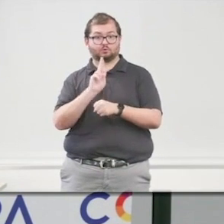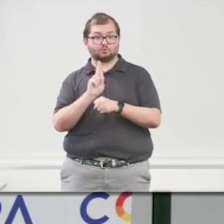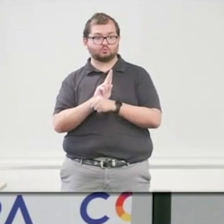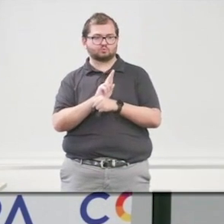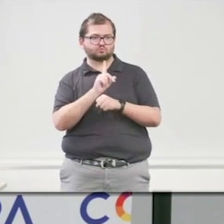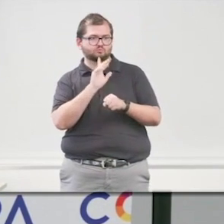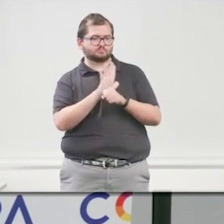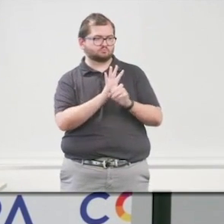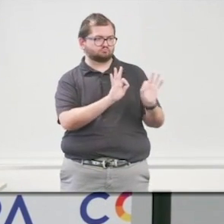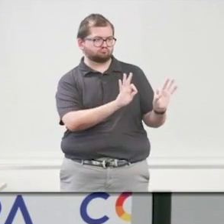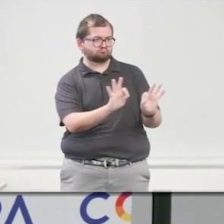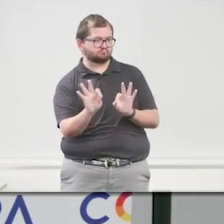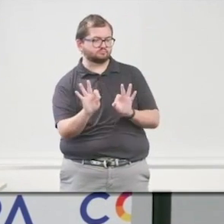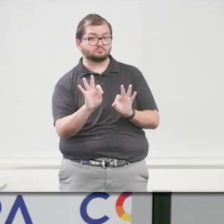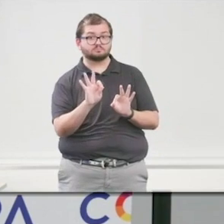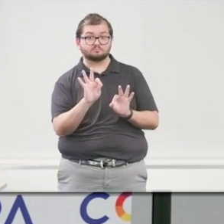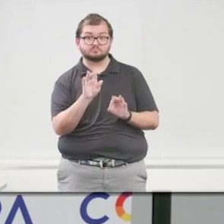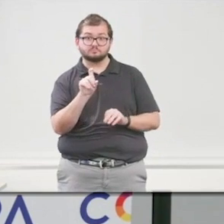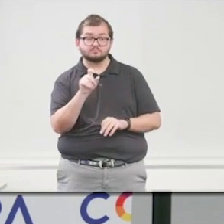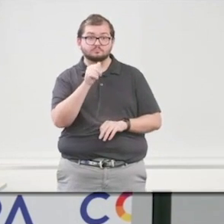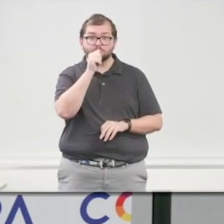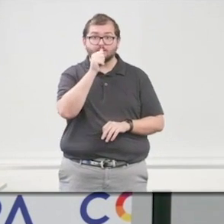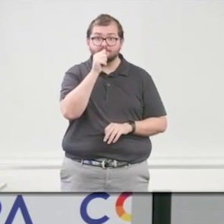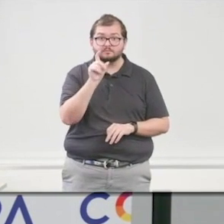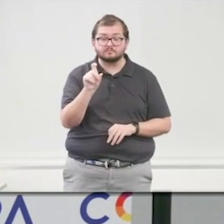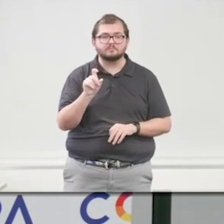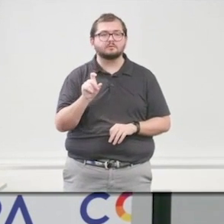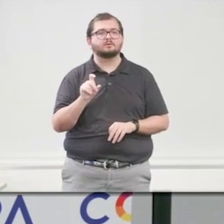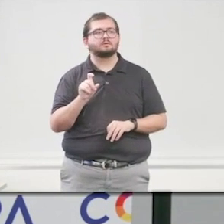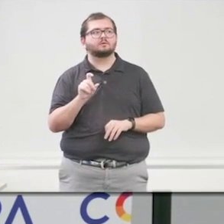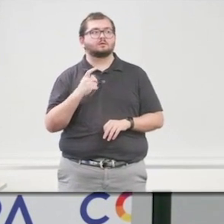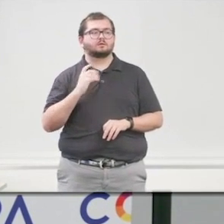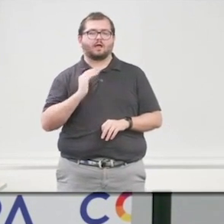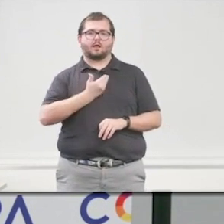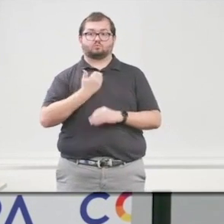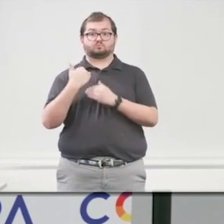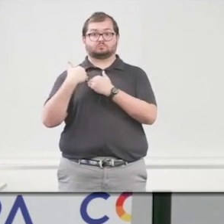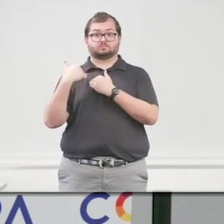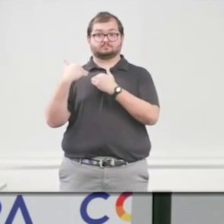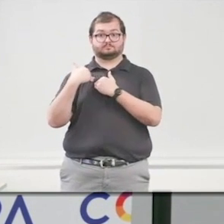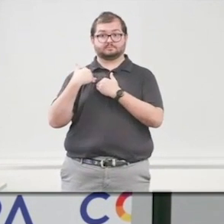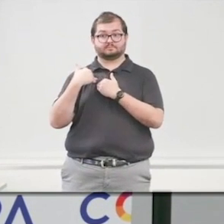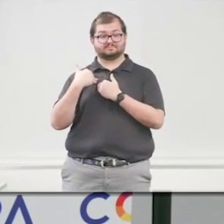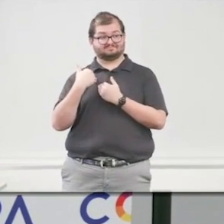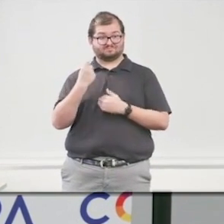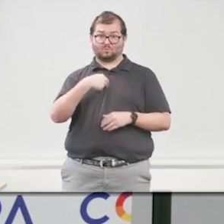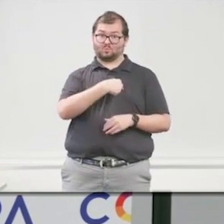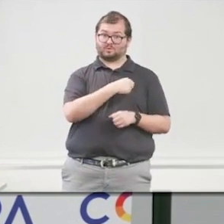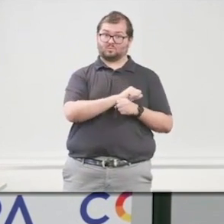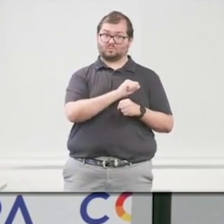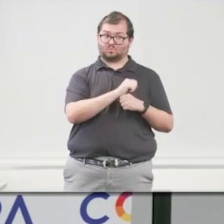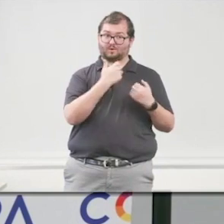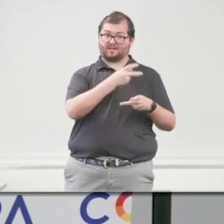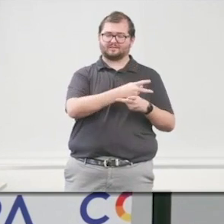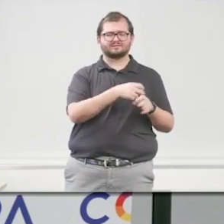secure, is private. We have a responsibility. This is, especially in the healthcare space, it's